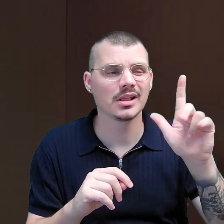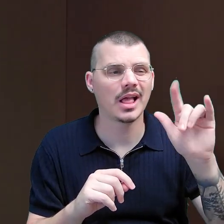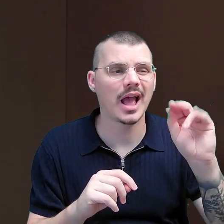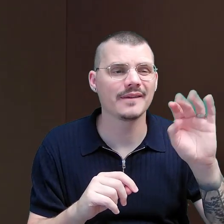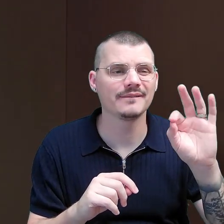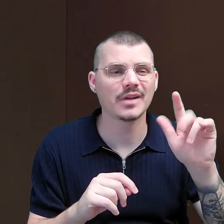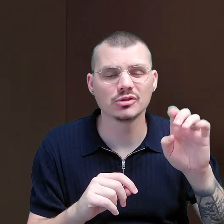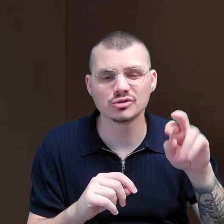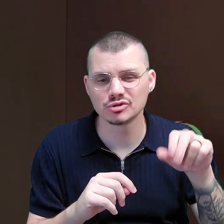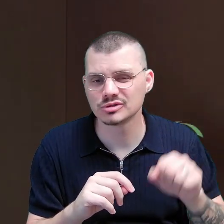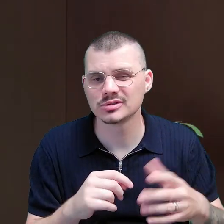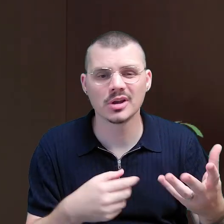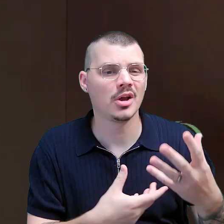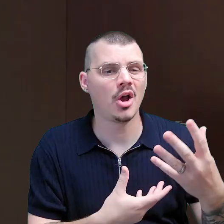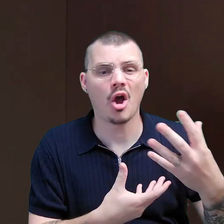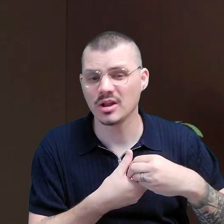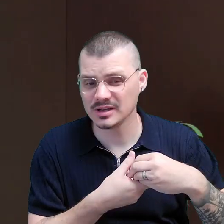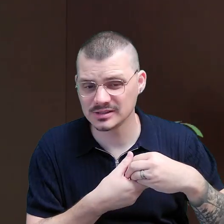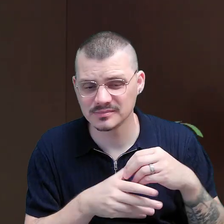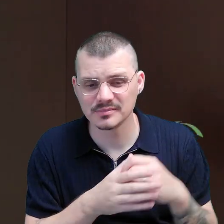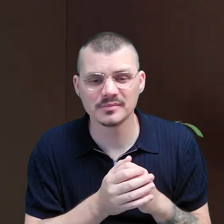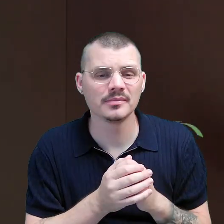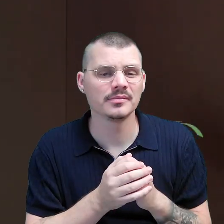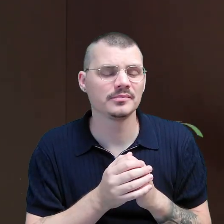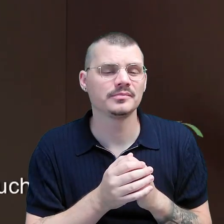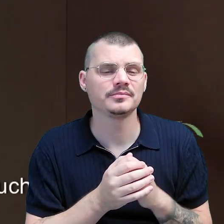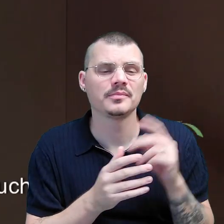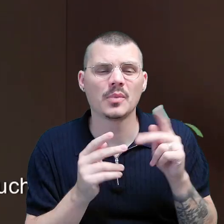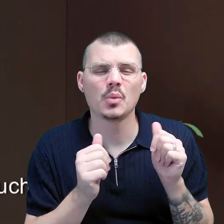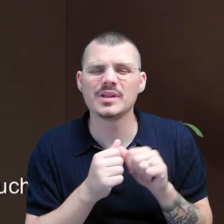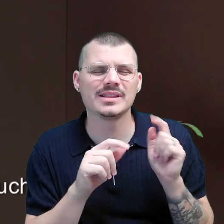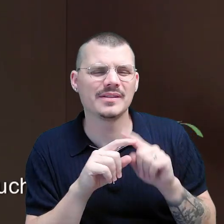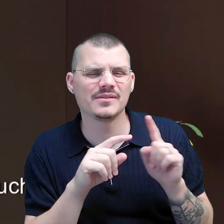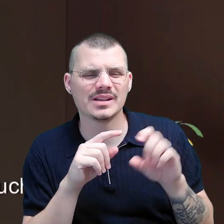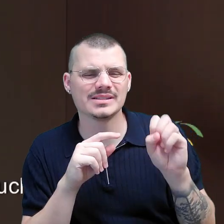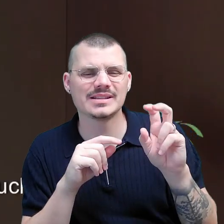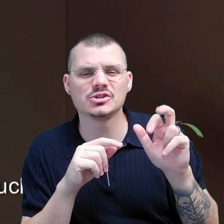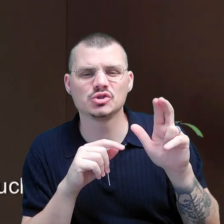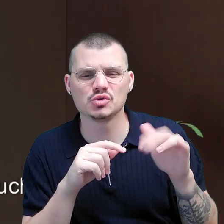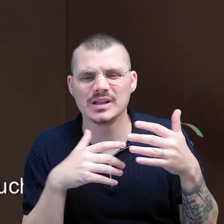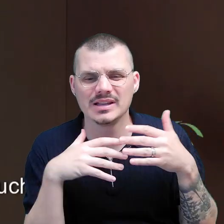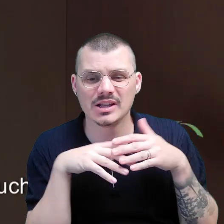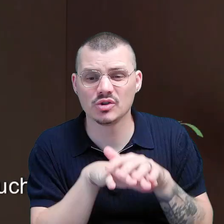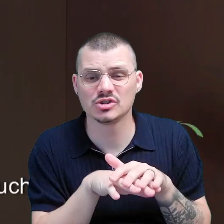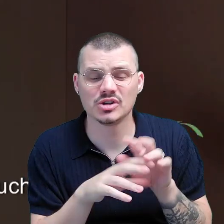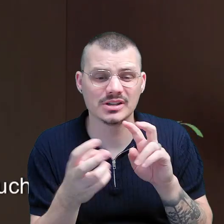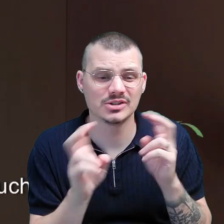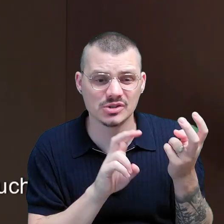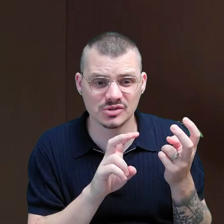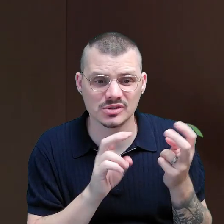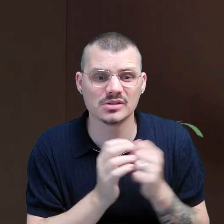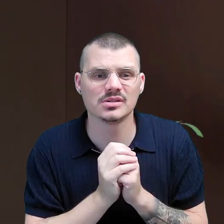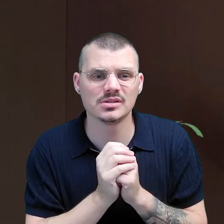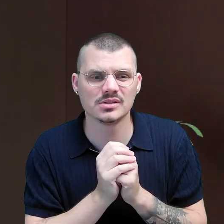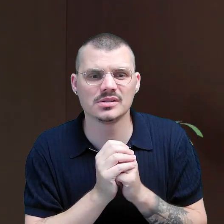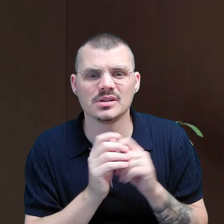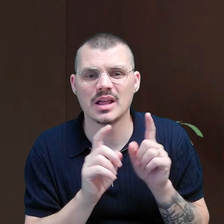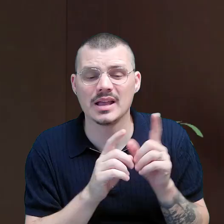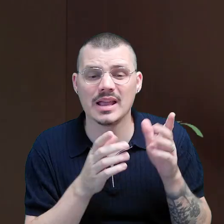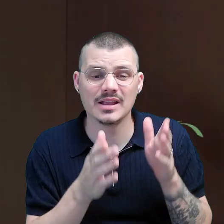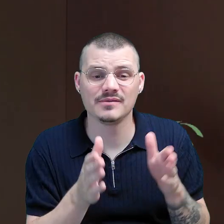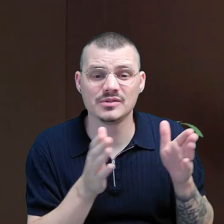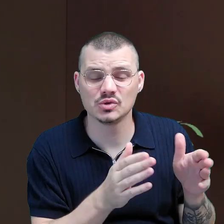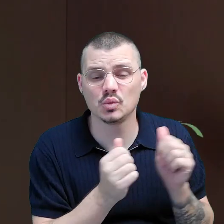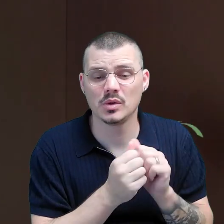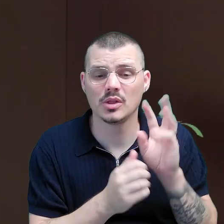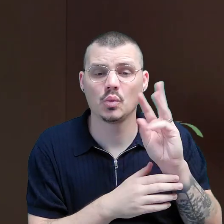with autism, people with other kinds of sensory integration issues, such as individuals